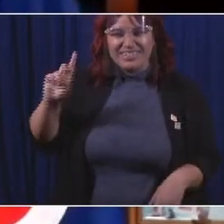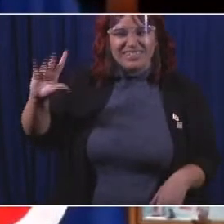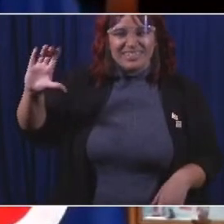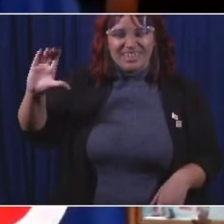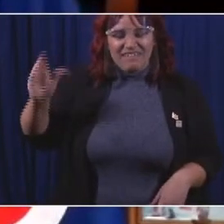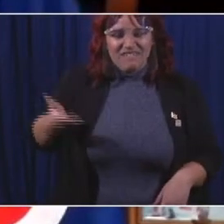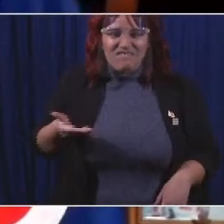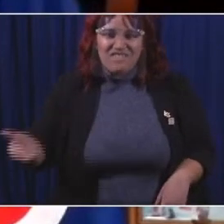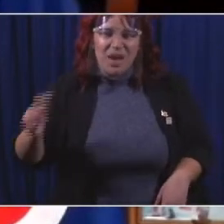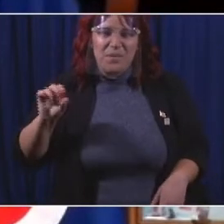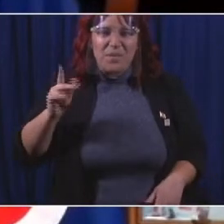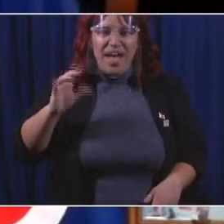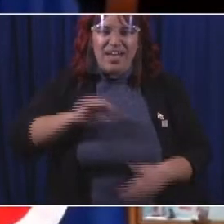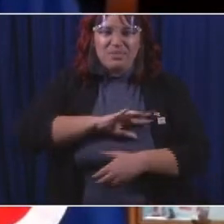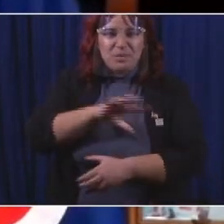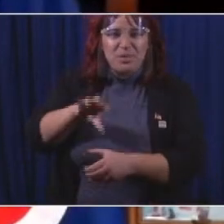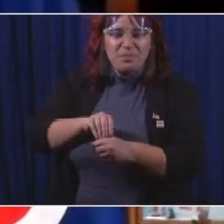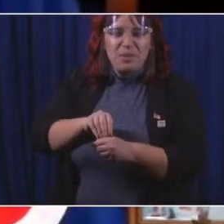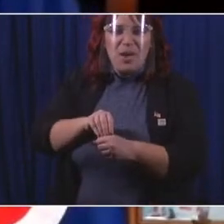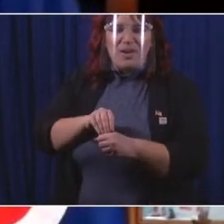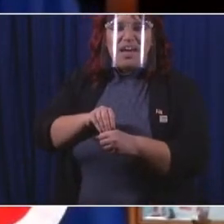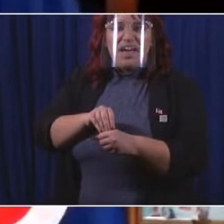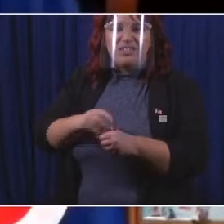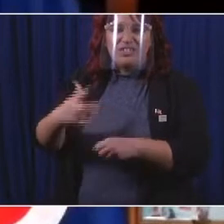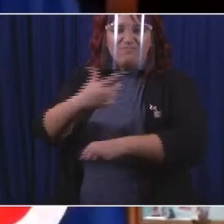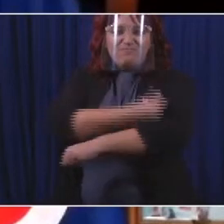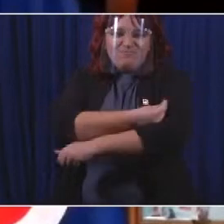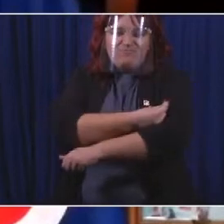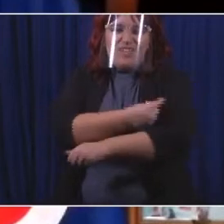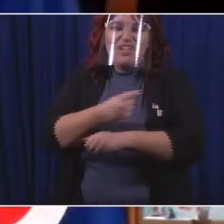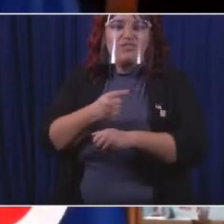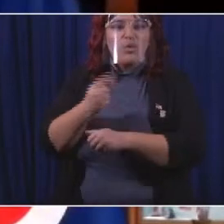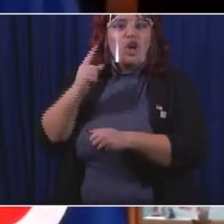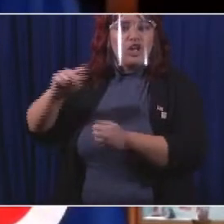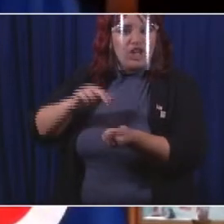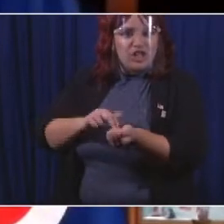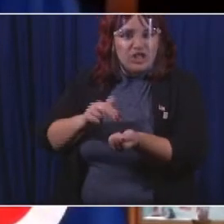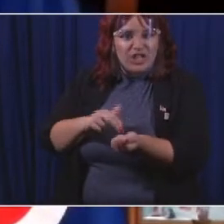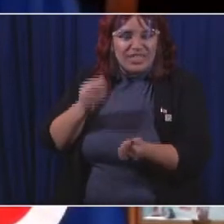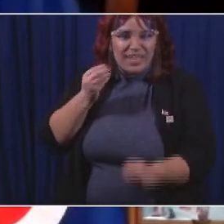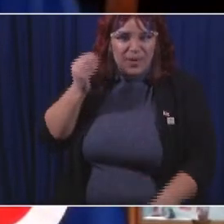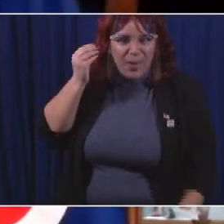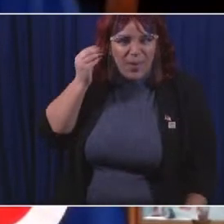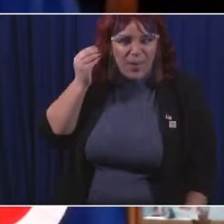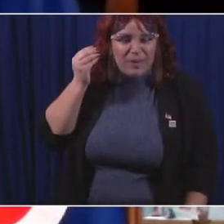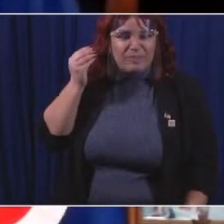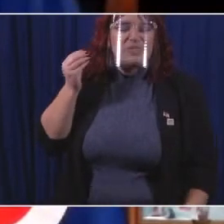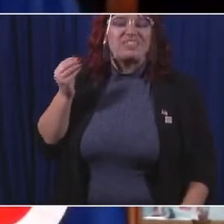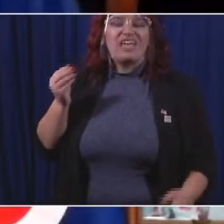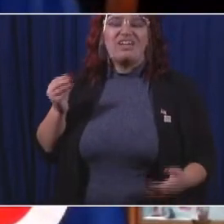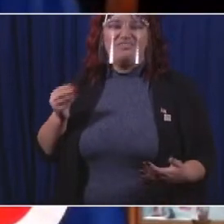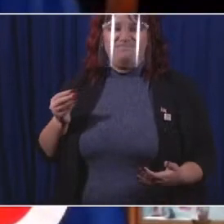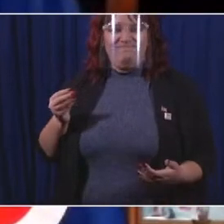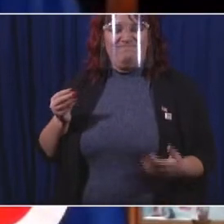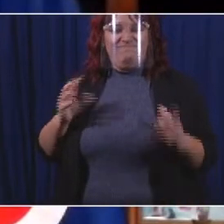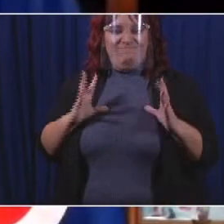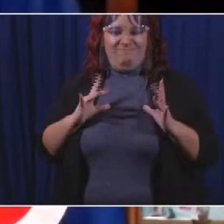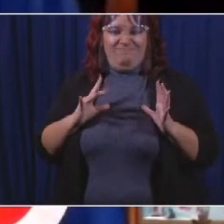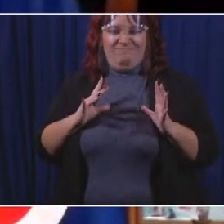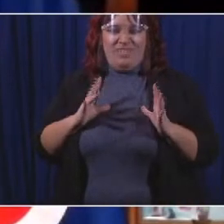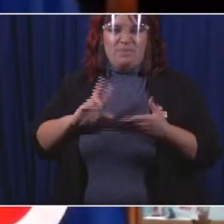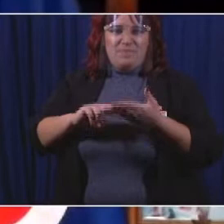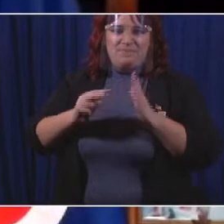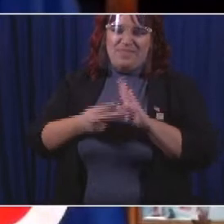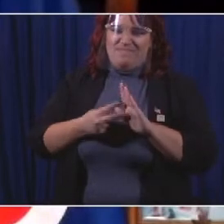to take part in efforts with the nursing homes. We will have an advantage in our state that others won't, and that's